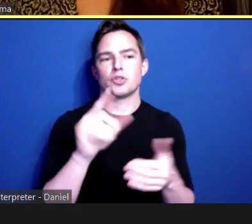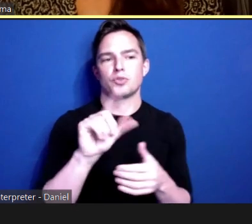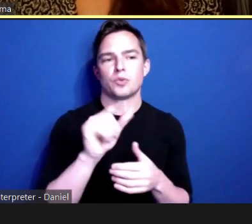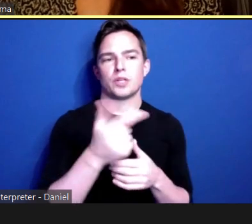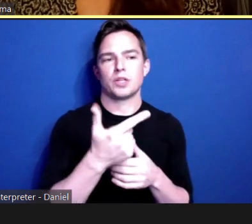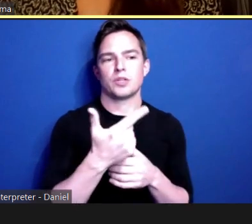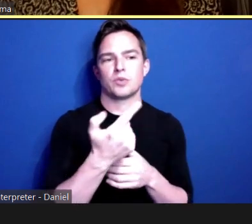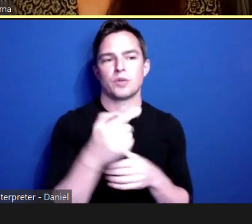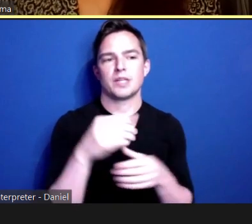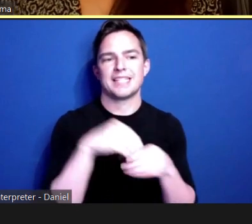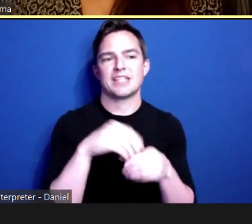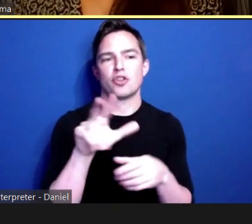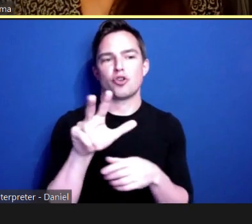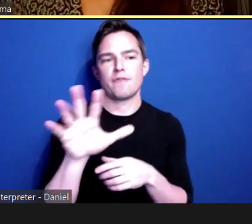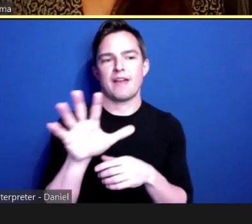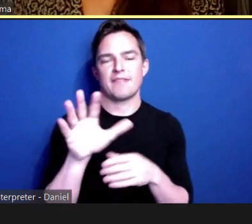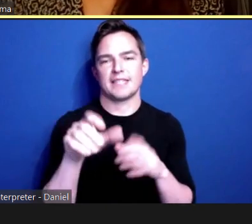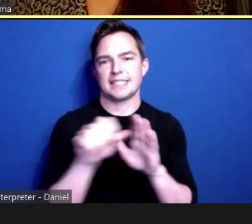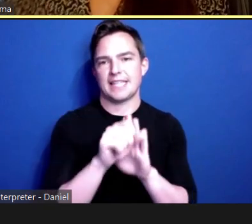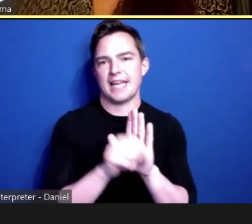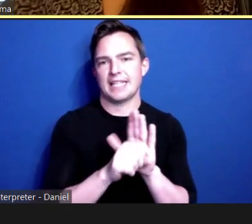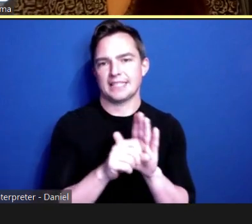35 states.